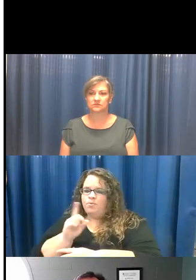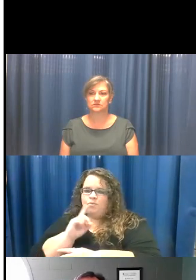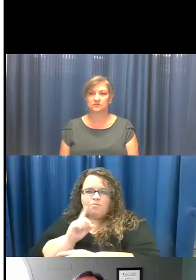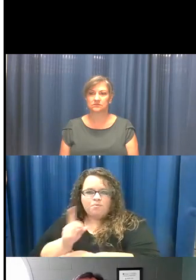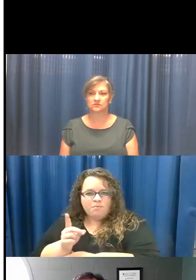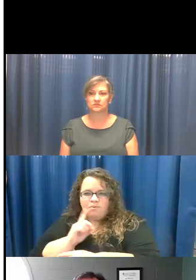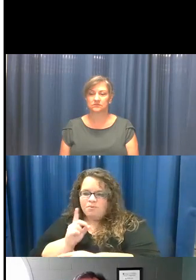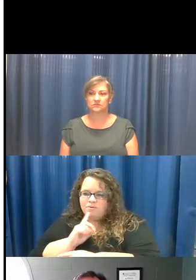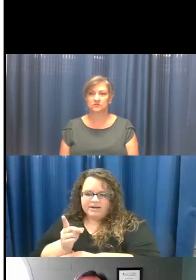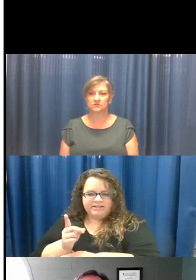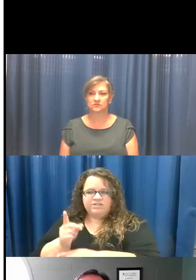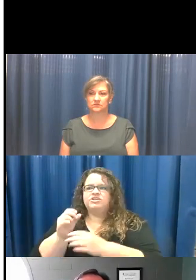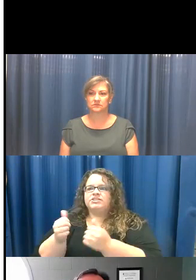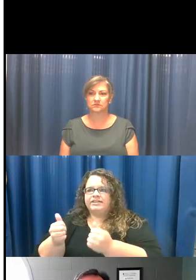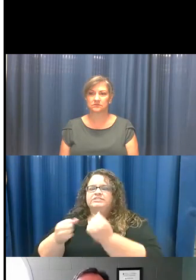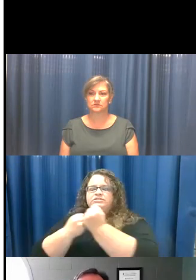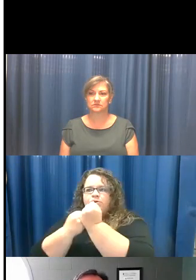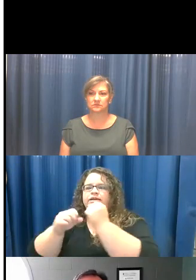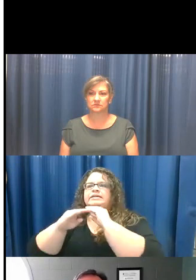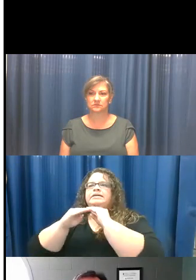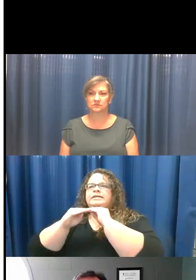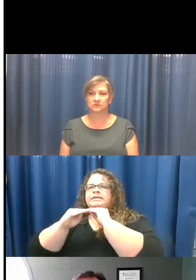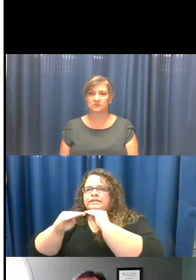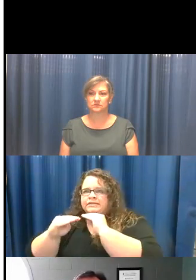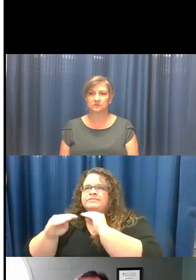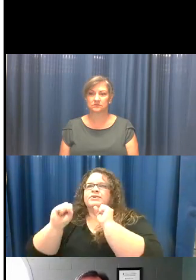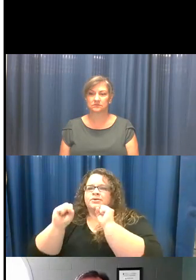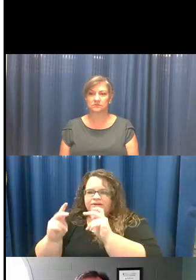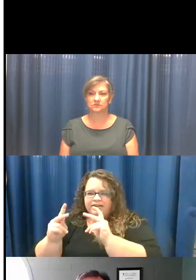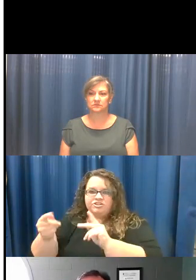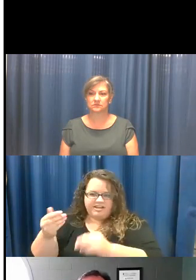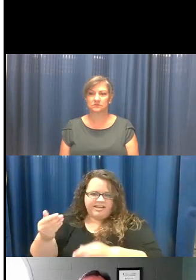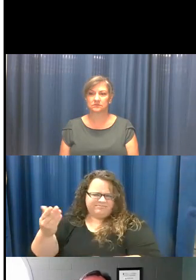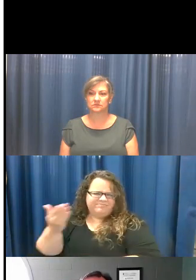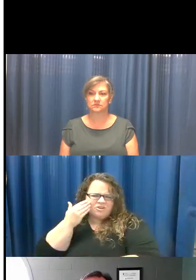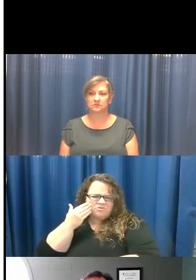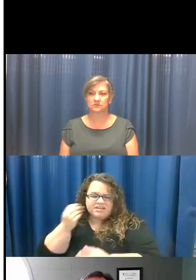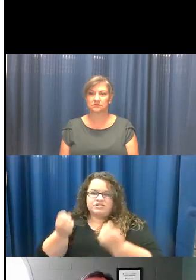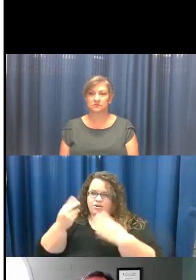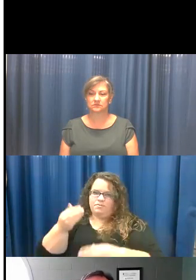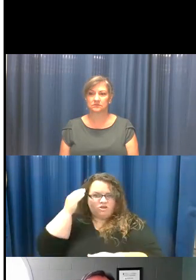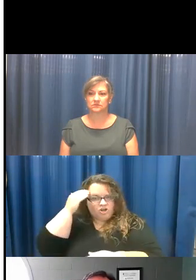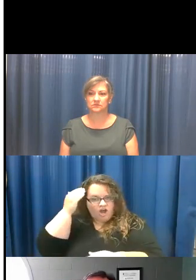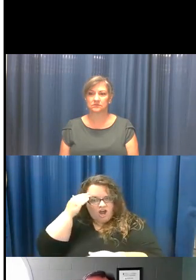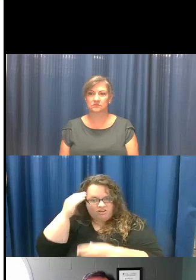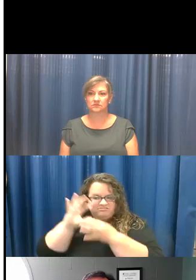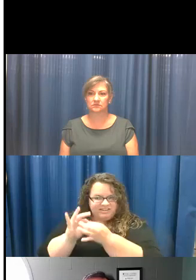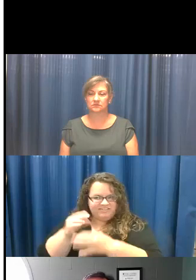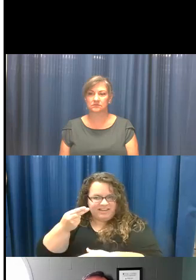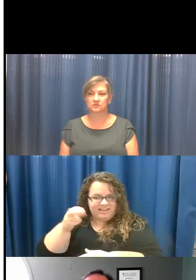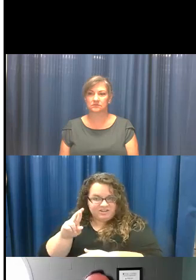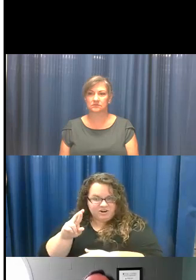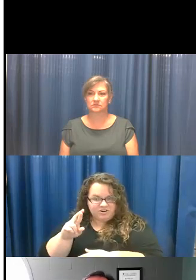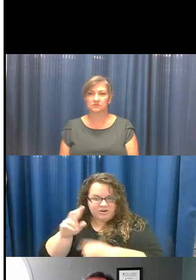just tremendous stability and background HR knowledge to that. You know, as I work alongside Kim, I see someone who